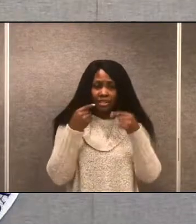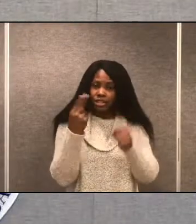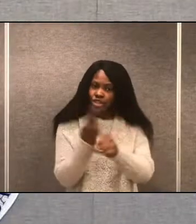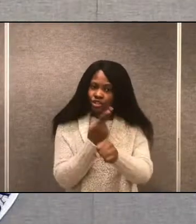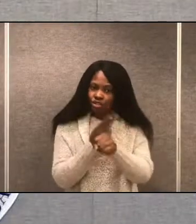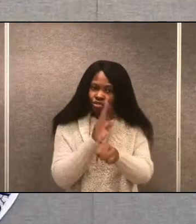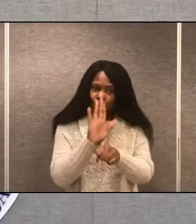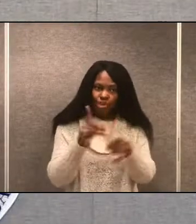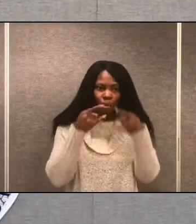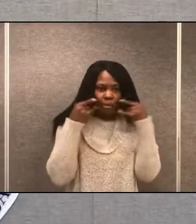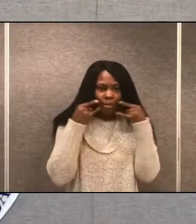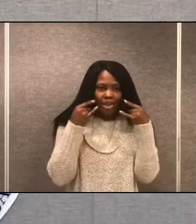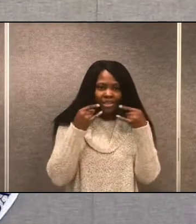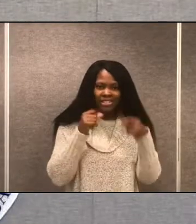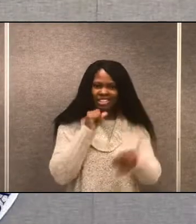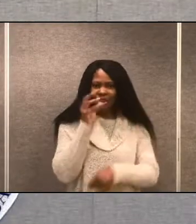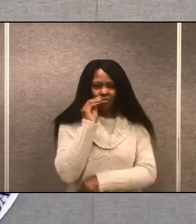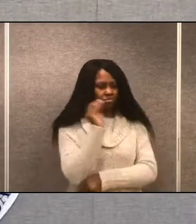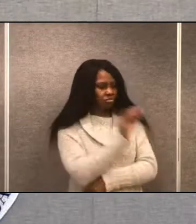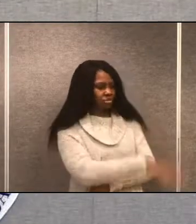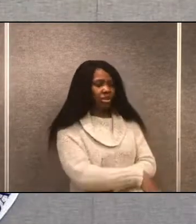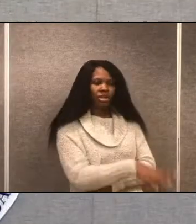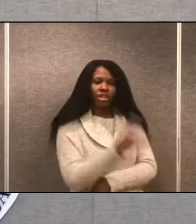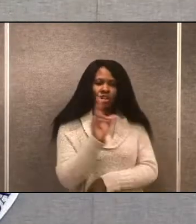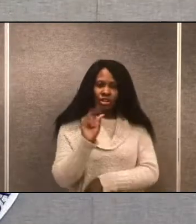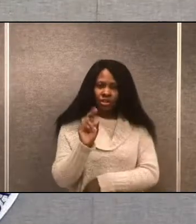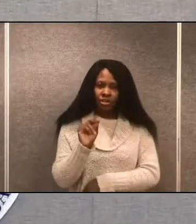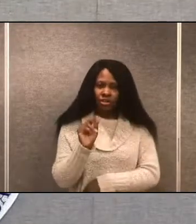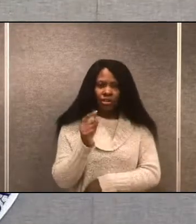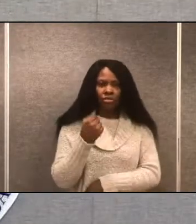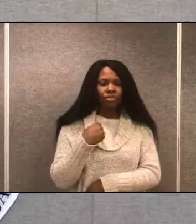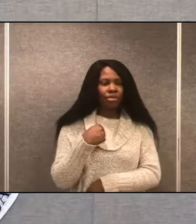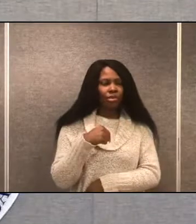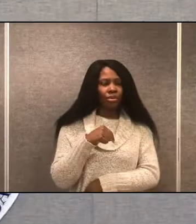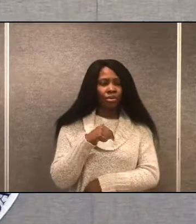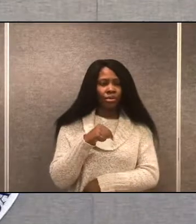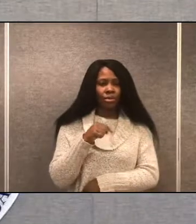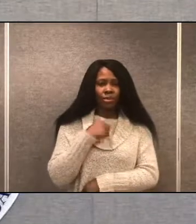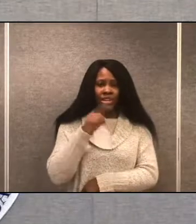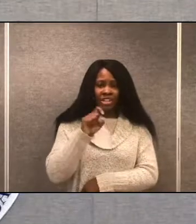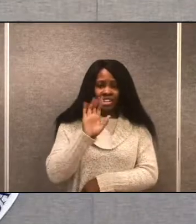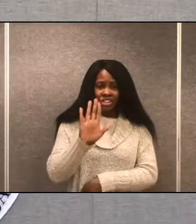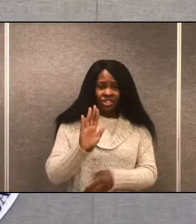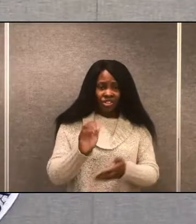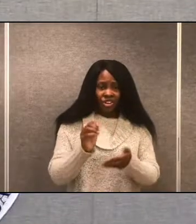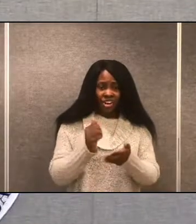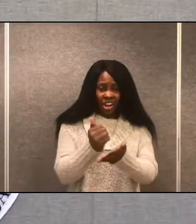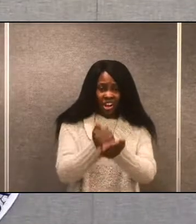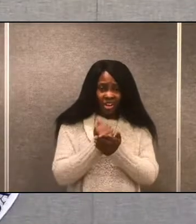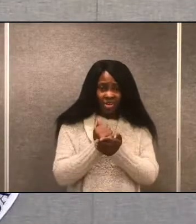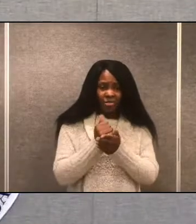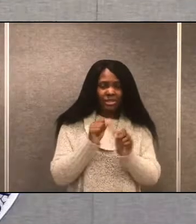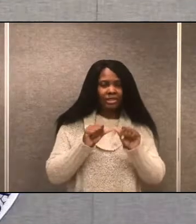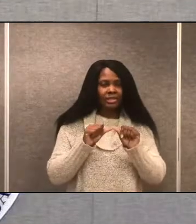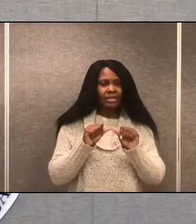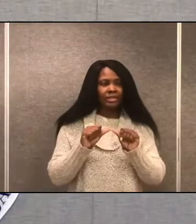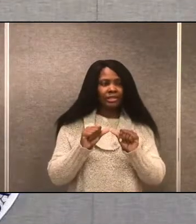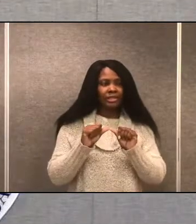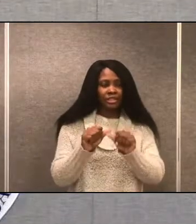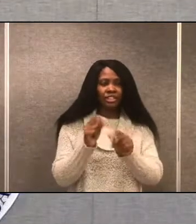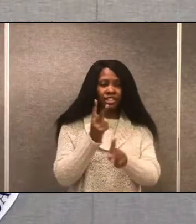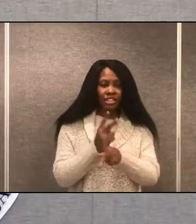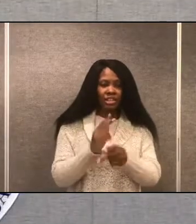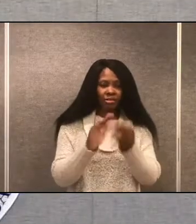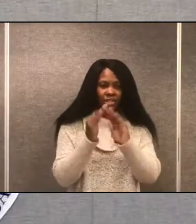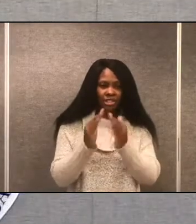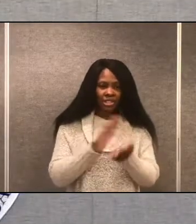And don't throw them on the ground. Put them in the garbage can. We need your help. We need your support. We need each other. We're going to tune out. We're